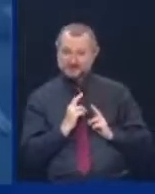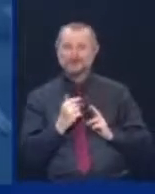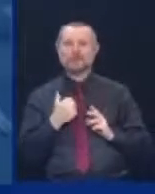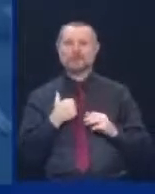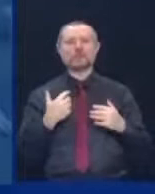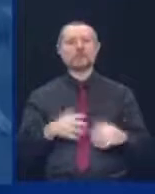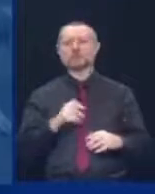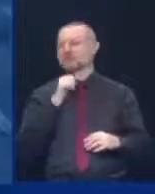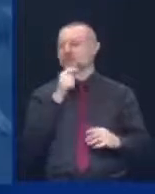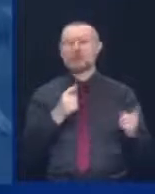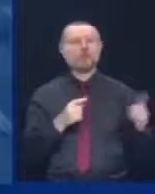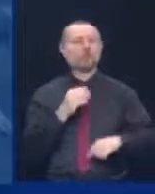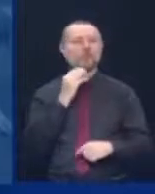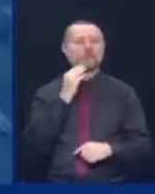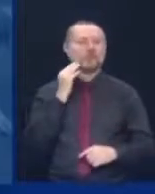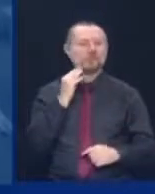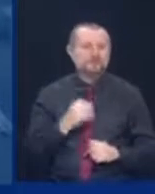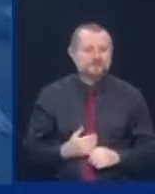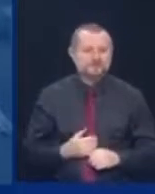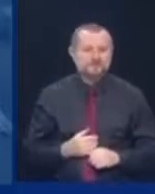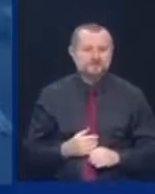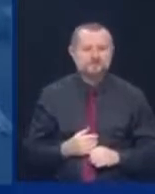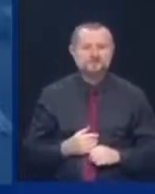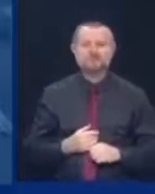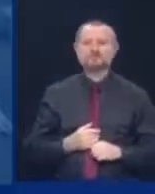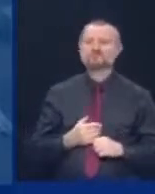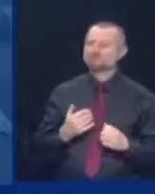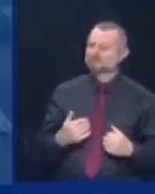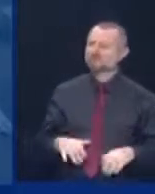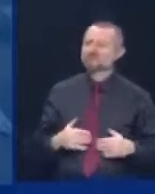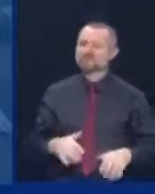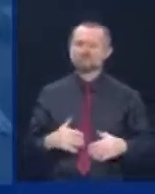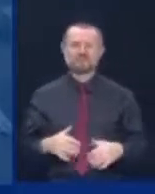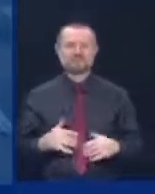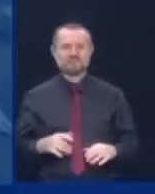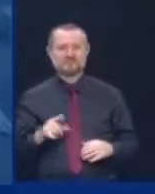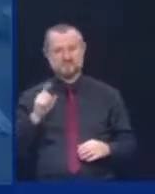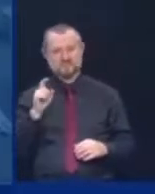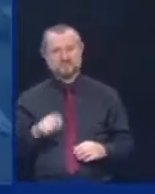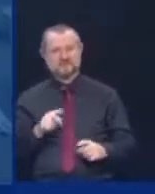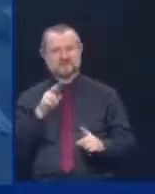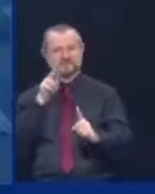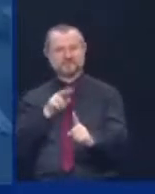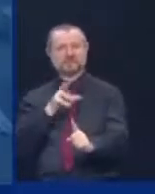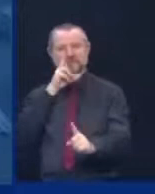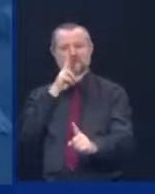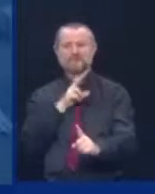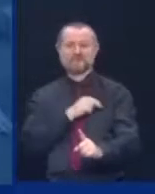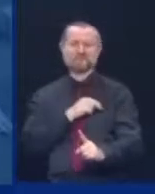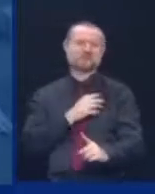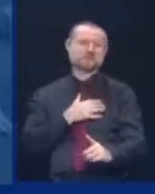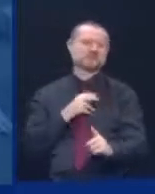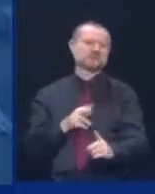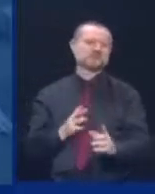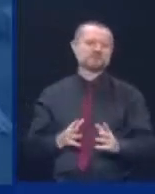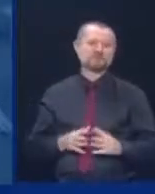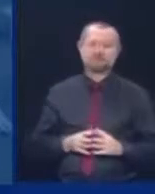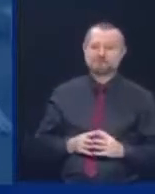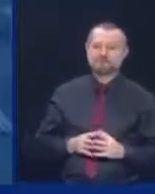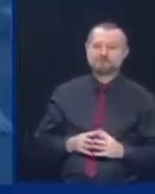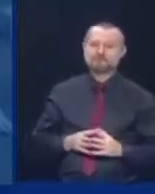coming home. We have to think of Thanksgiving that way. It's not that